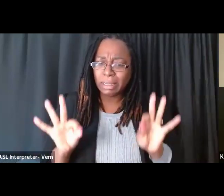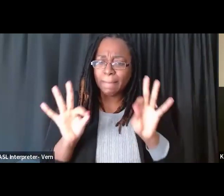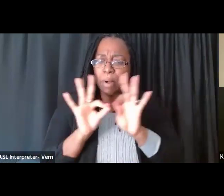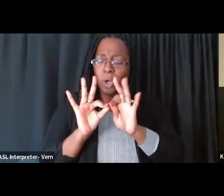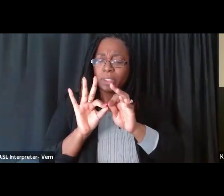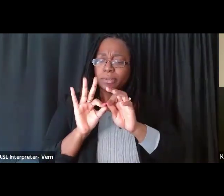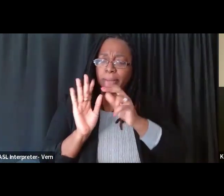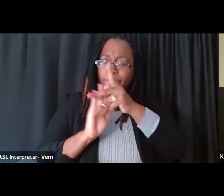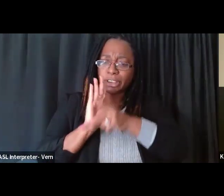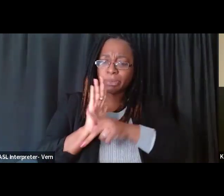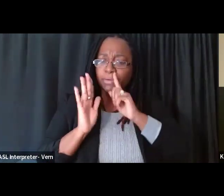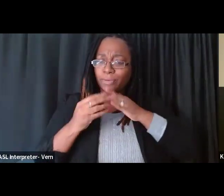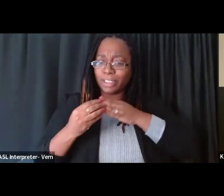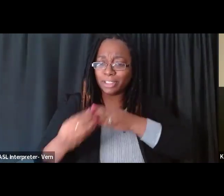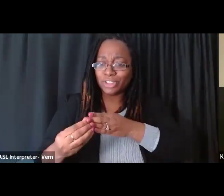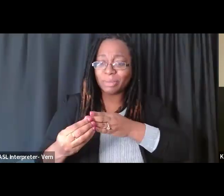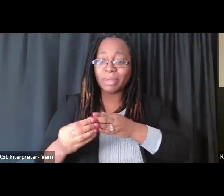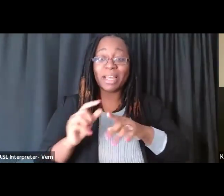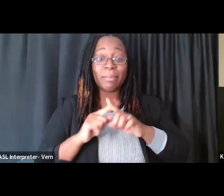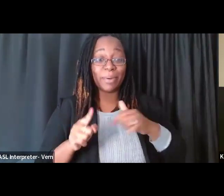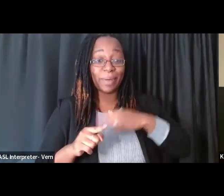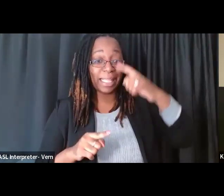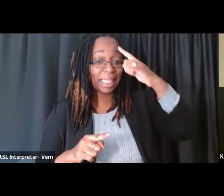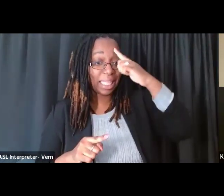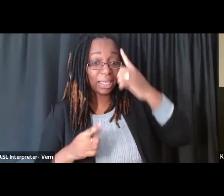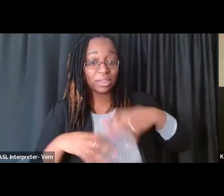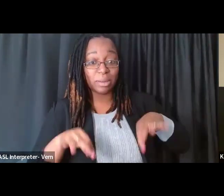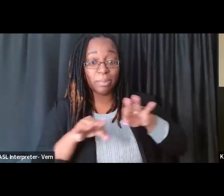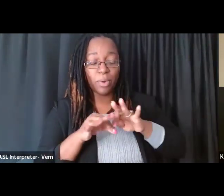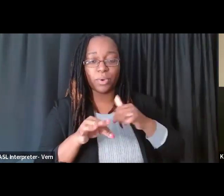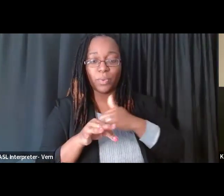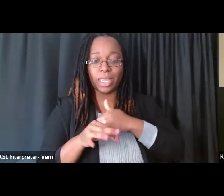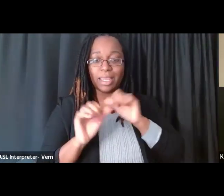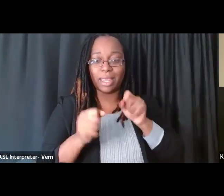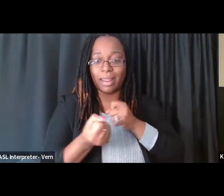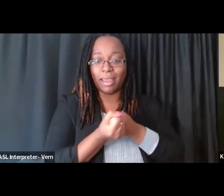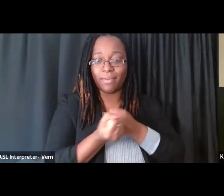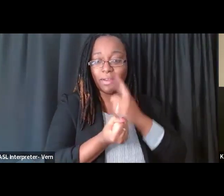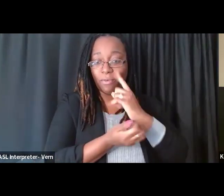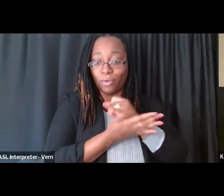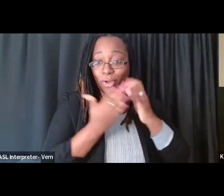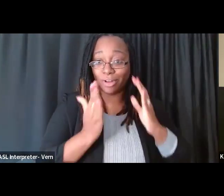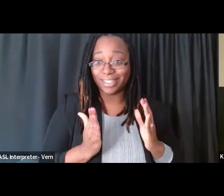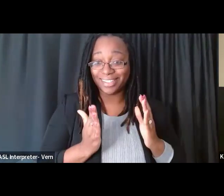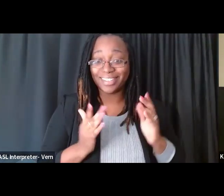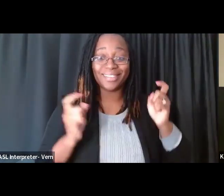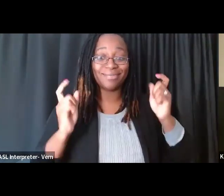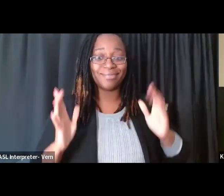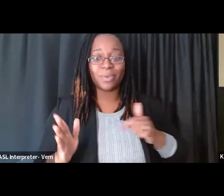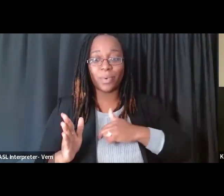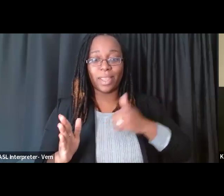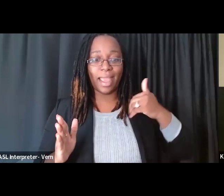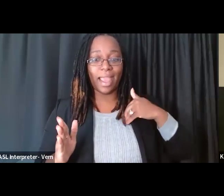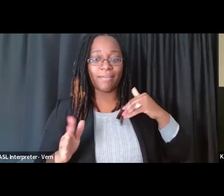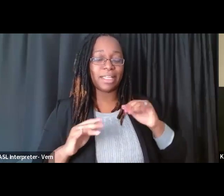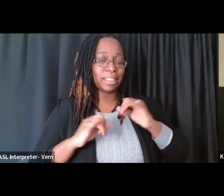most important part of being a director is that we are an advocate for the artists. As a director, we are the immune system of this gorgeous body